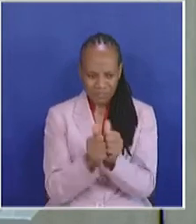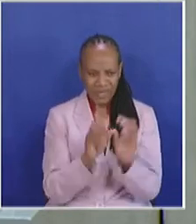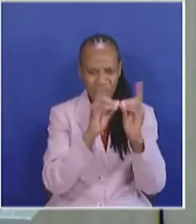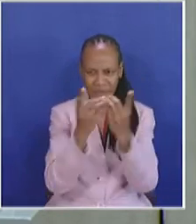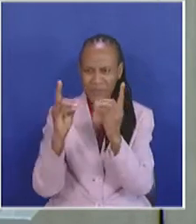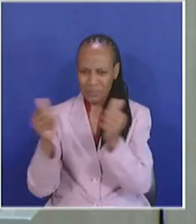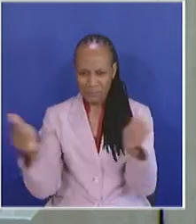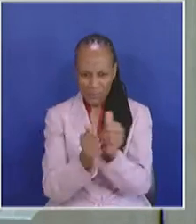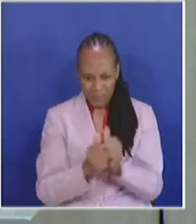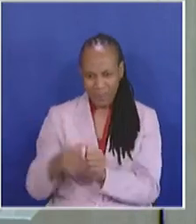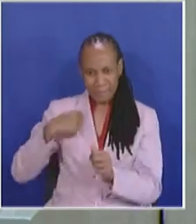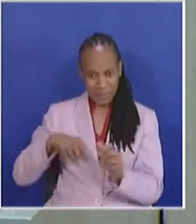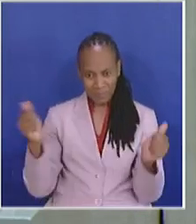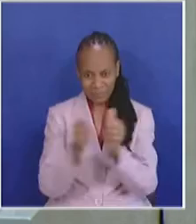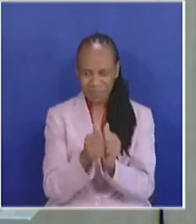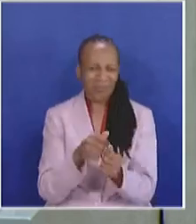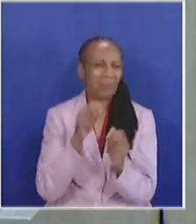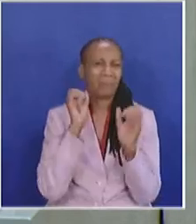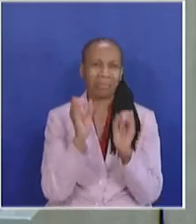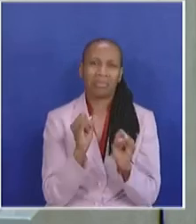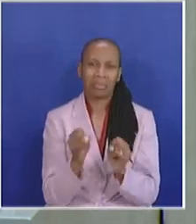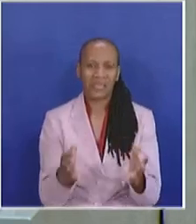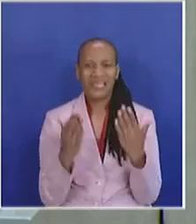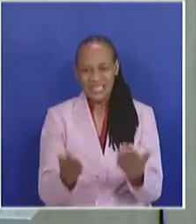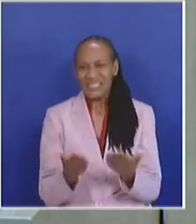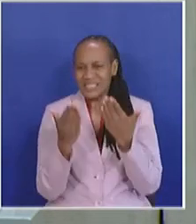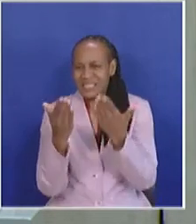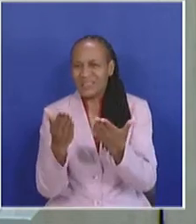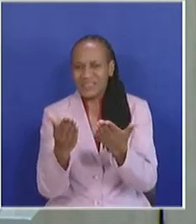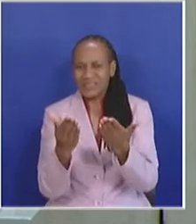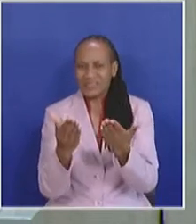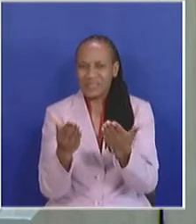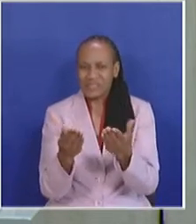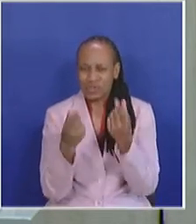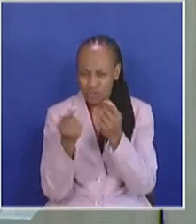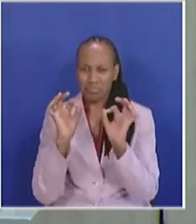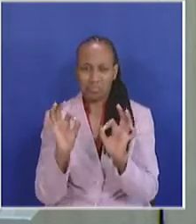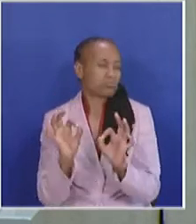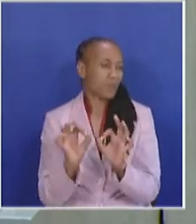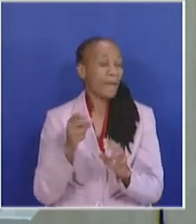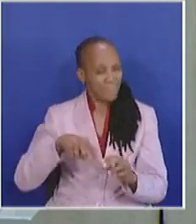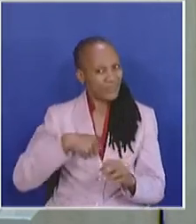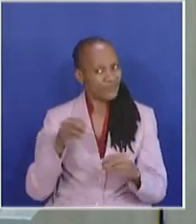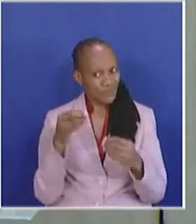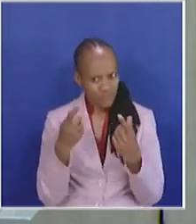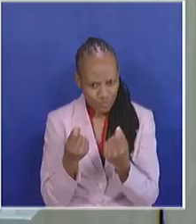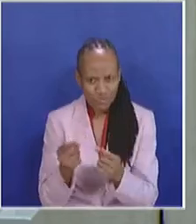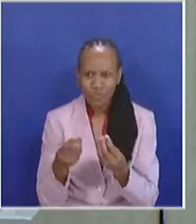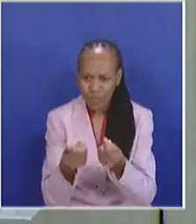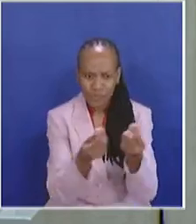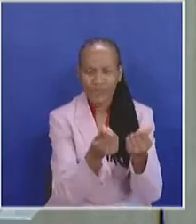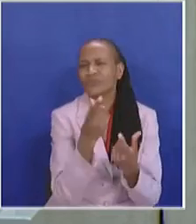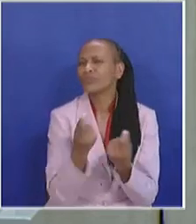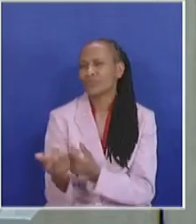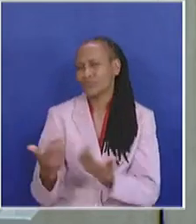and municipalities, poor performance by some of the service providers, and corrupt practices. But we do take action. With all these challenges